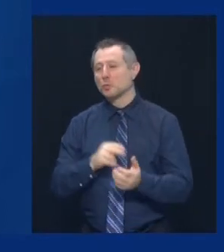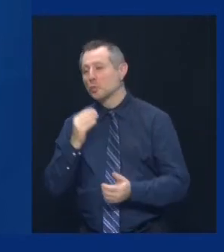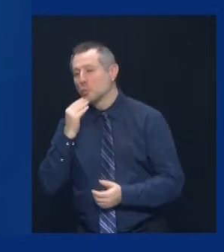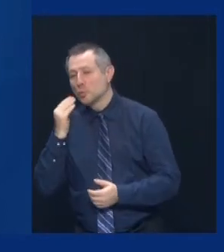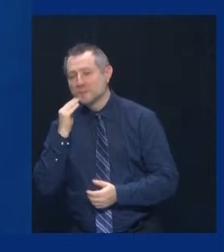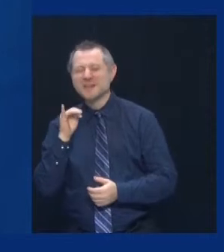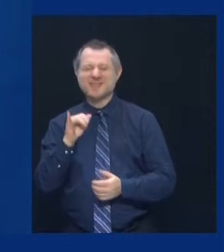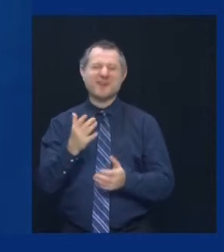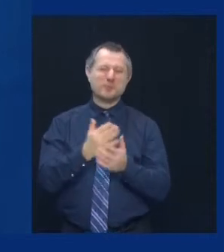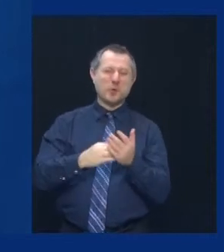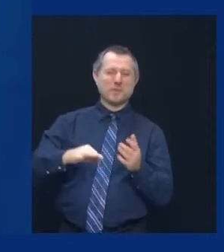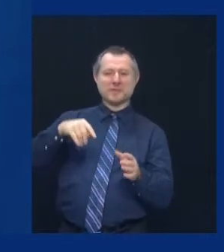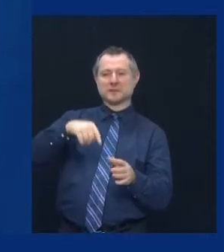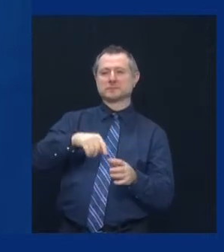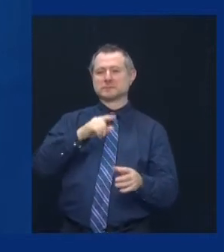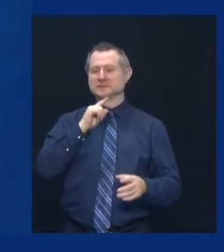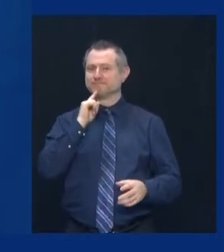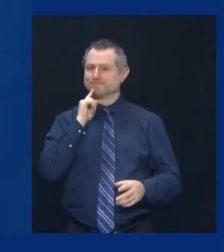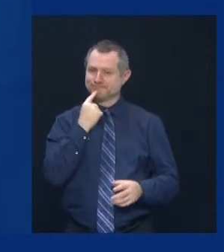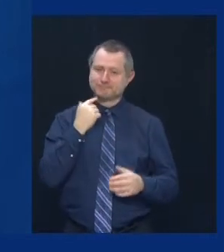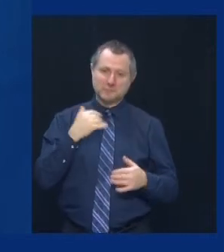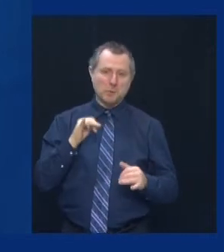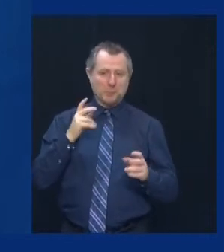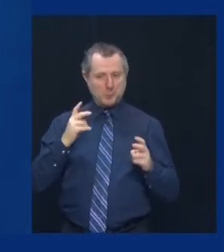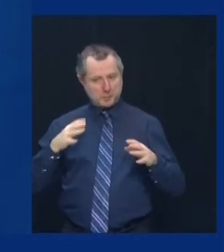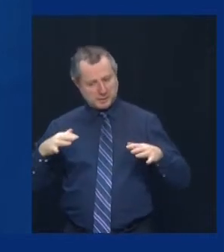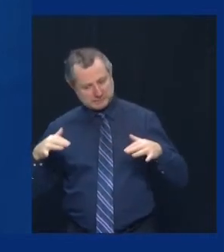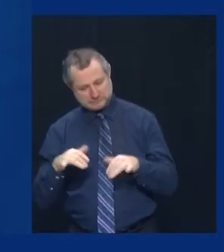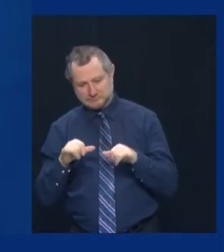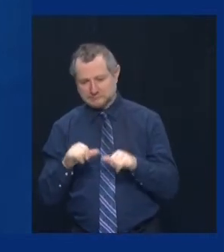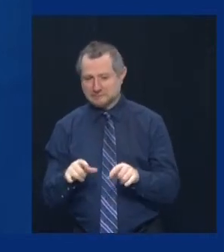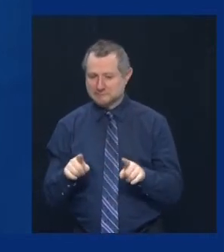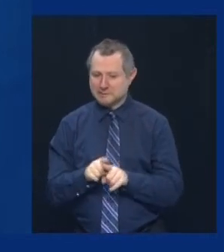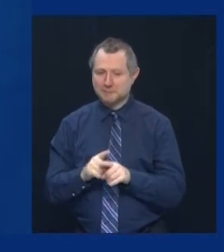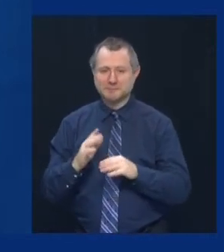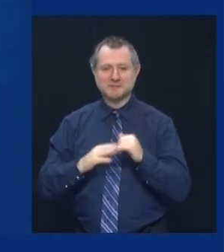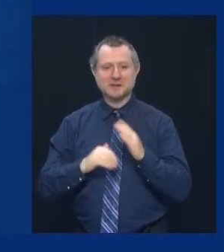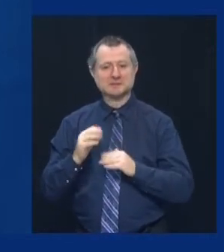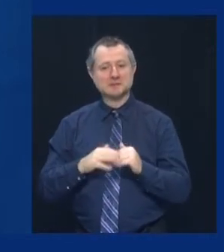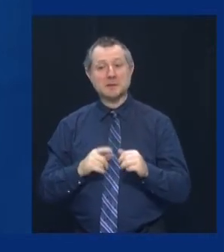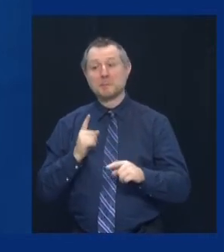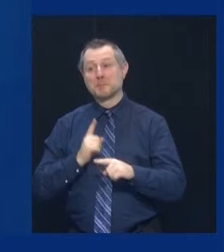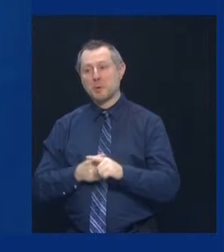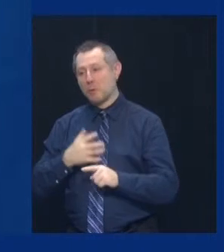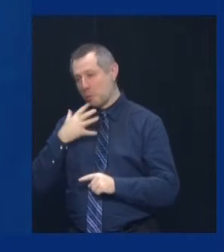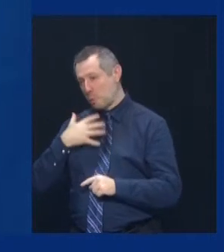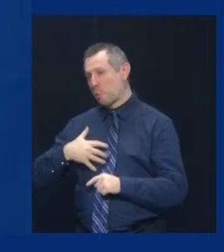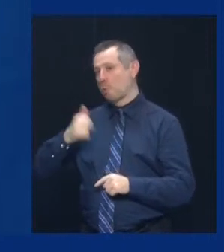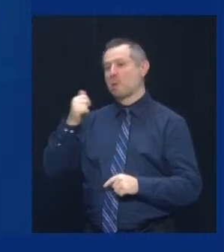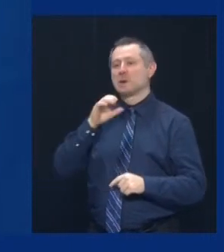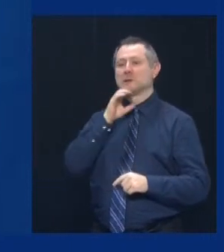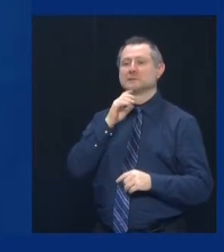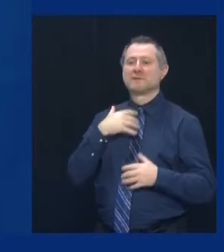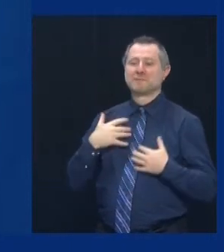most problematic because they're congregate plus older, vulnerable people.